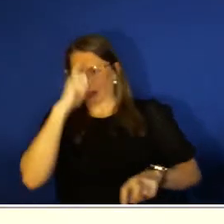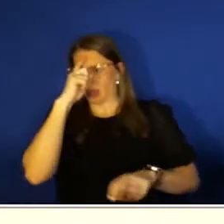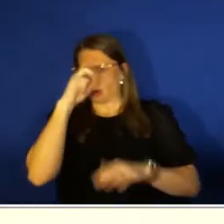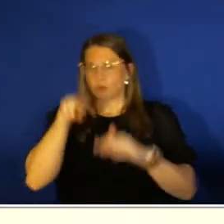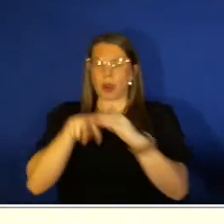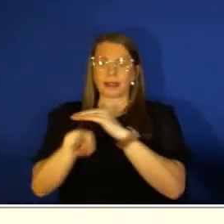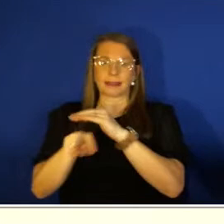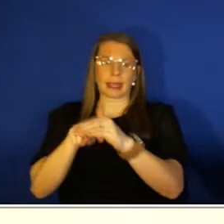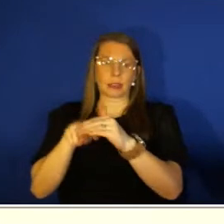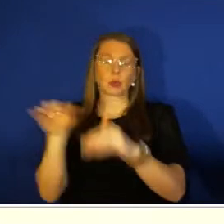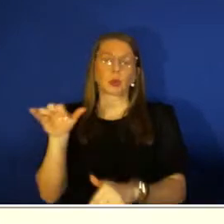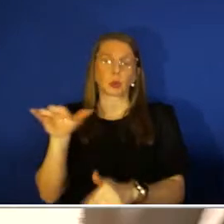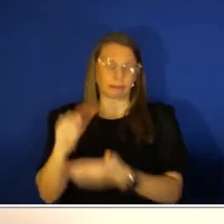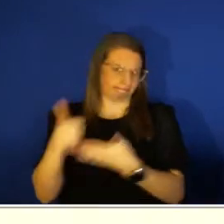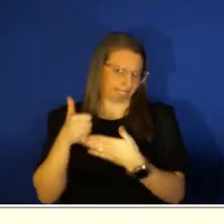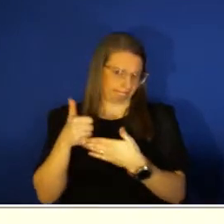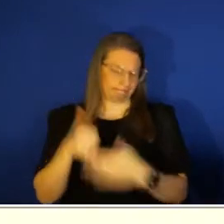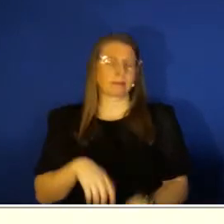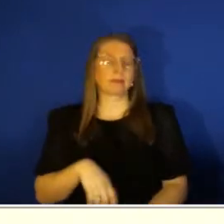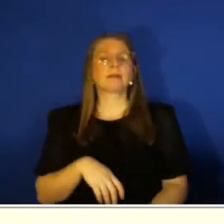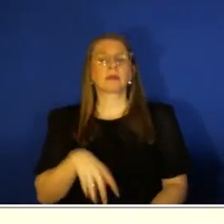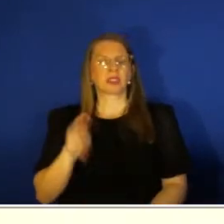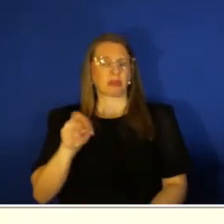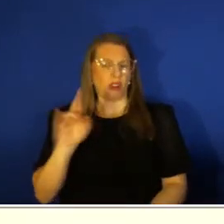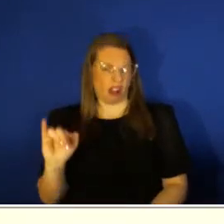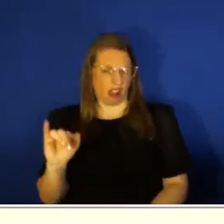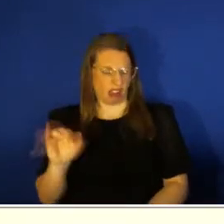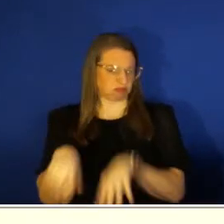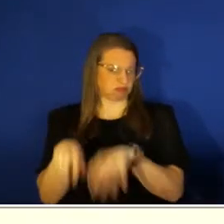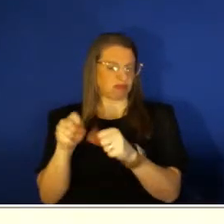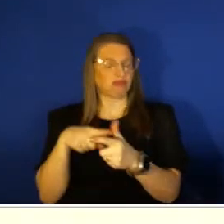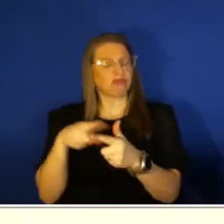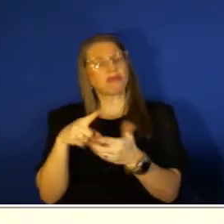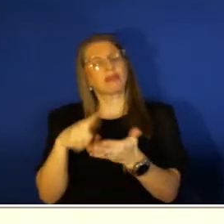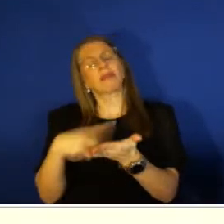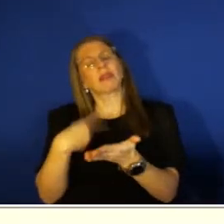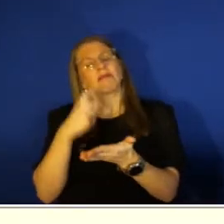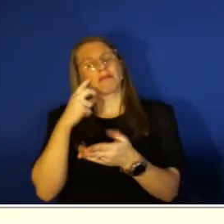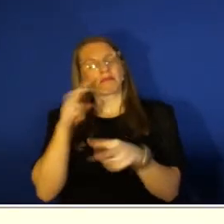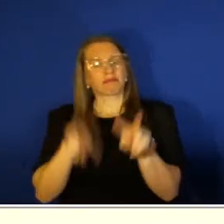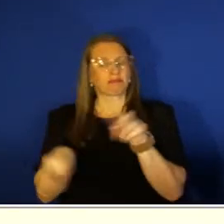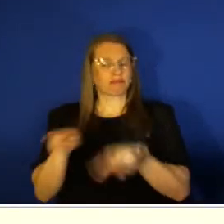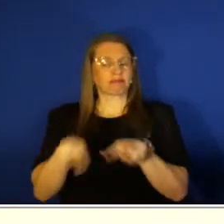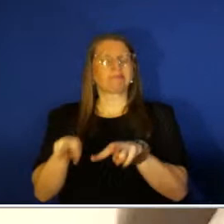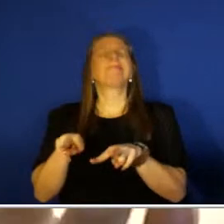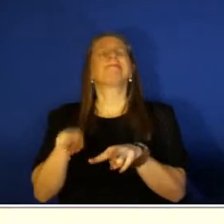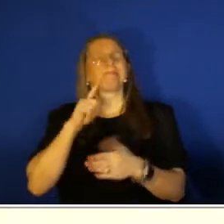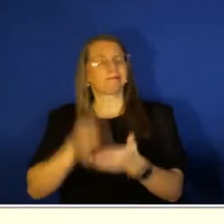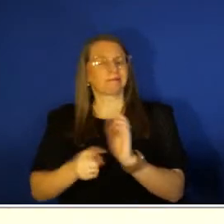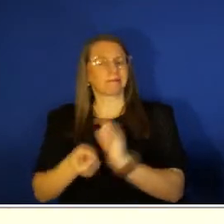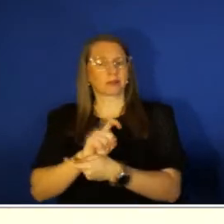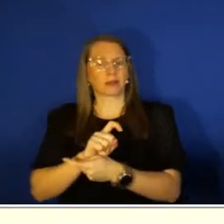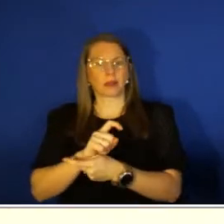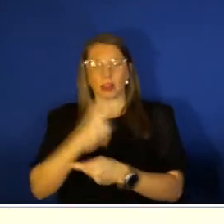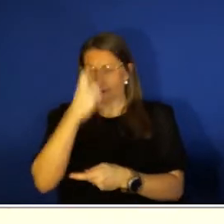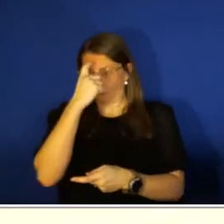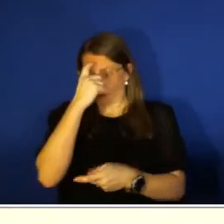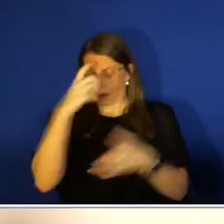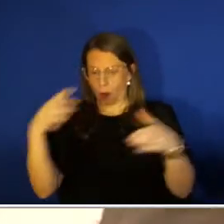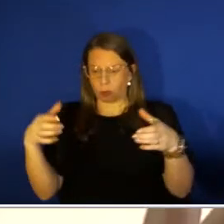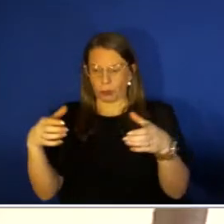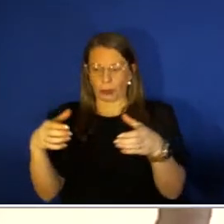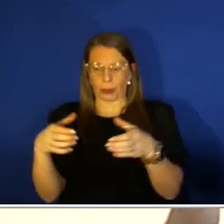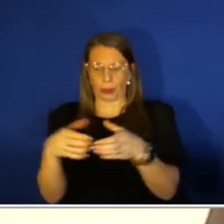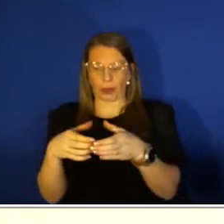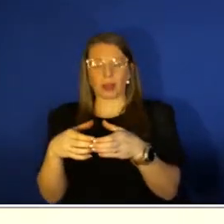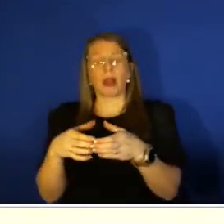be very helpful. So we'll do an MRI scan, and sometimes we can see the changes that we see shrinkage in the front parts of the brain, as opposed